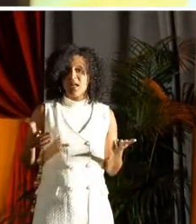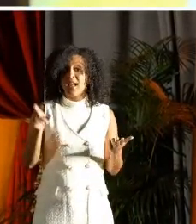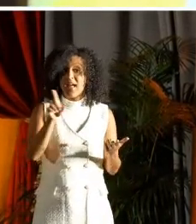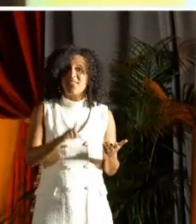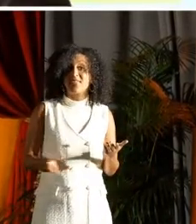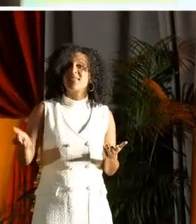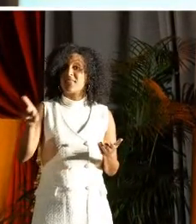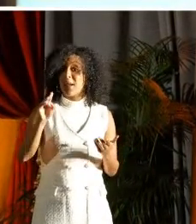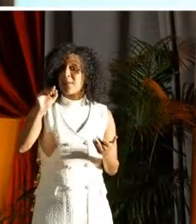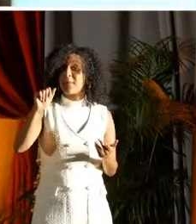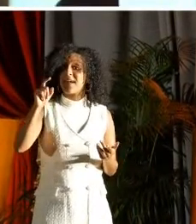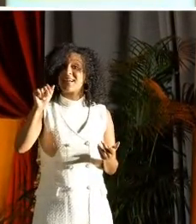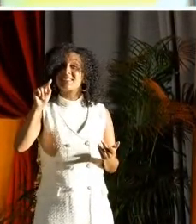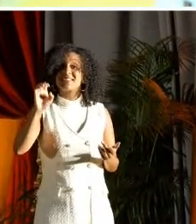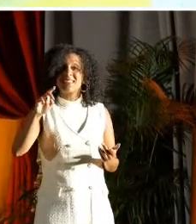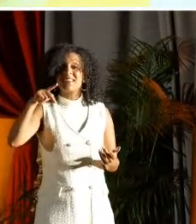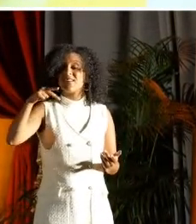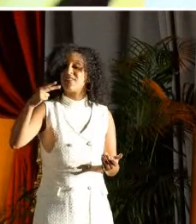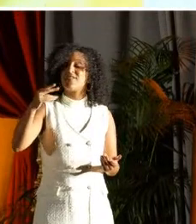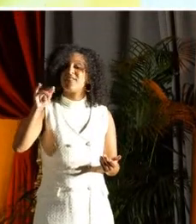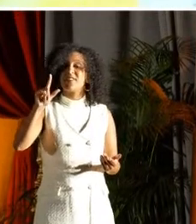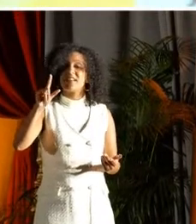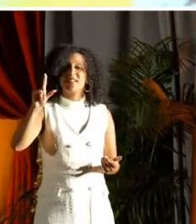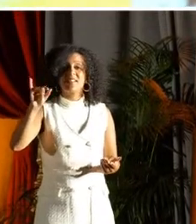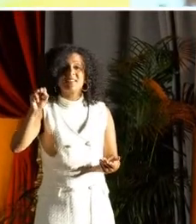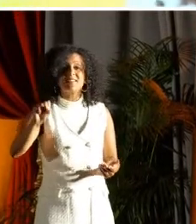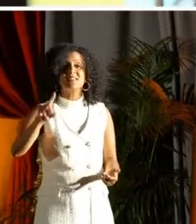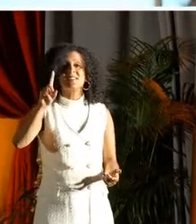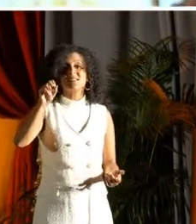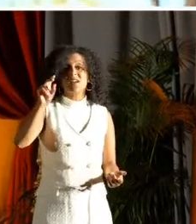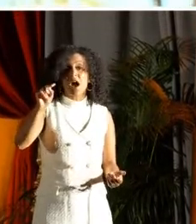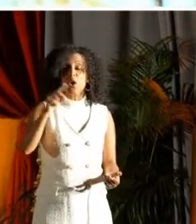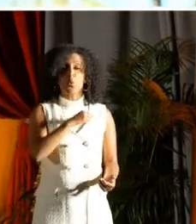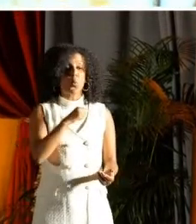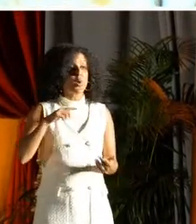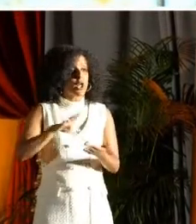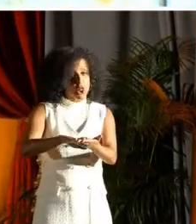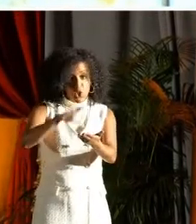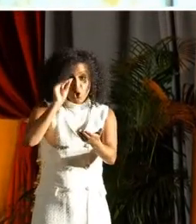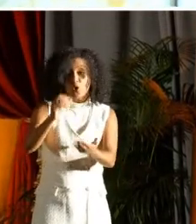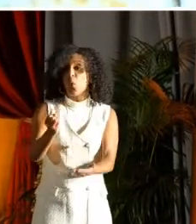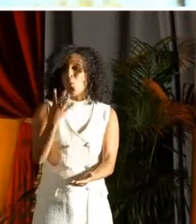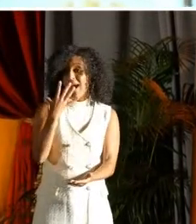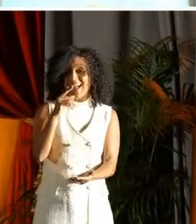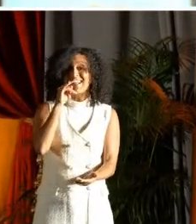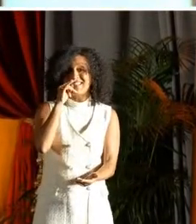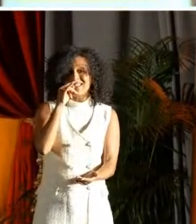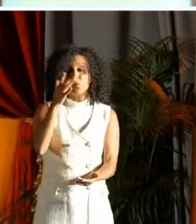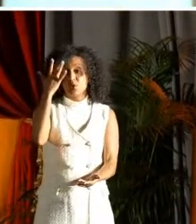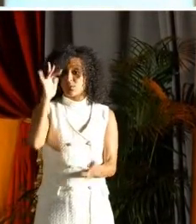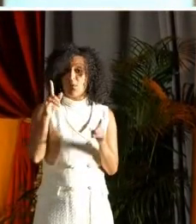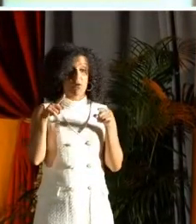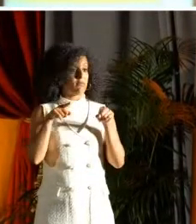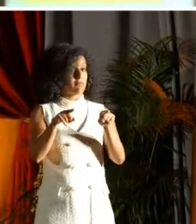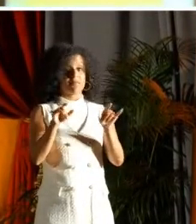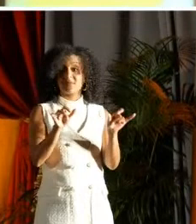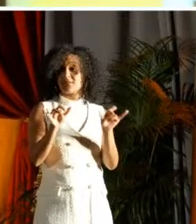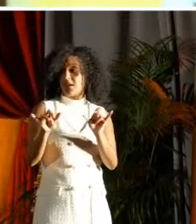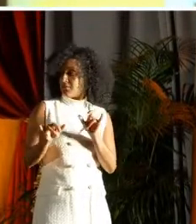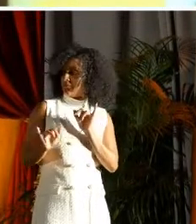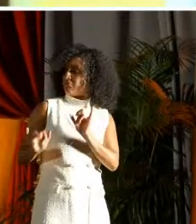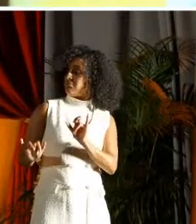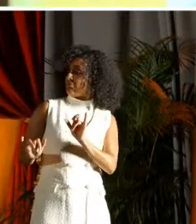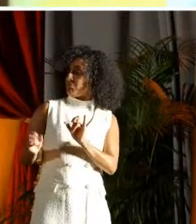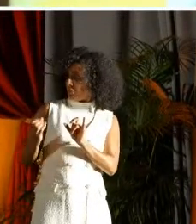And Maxine and Phyllis and Hazel and Don. We learned that white kids were as smart as we were.